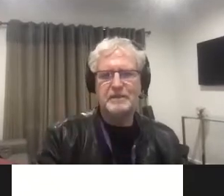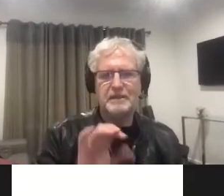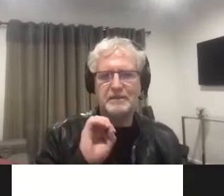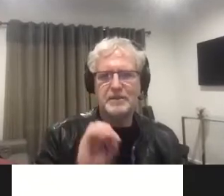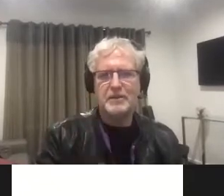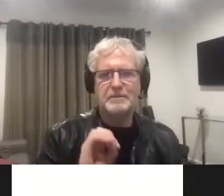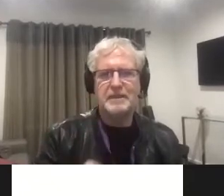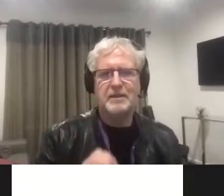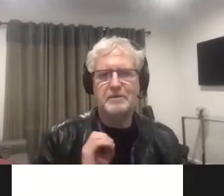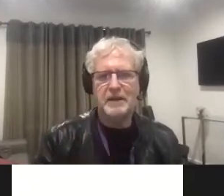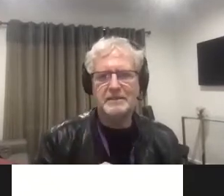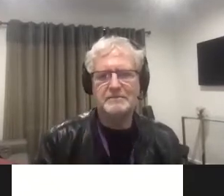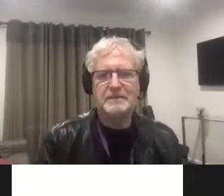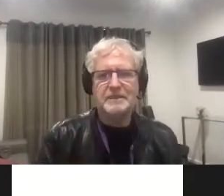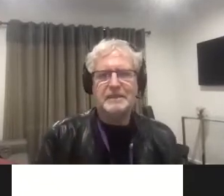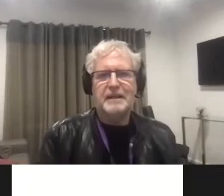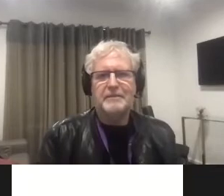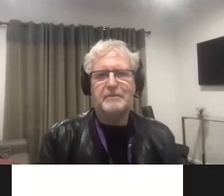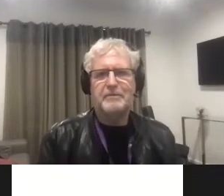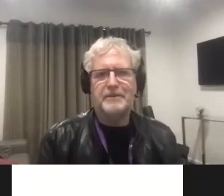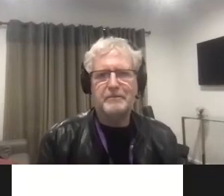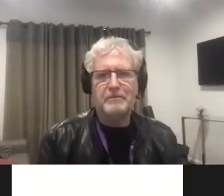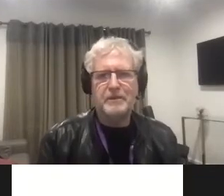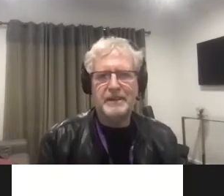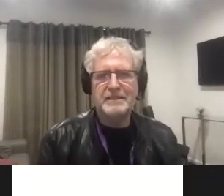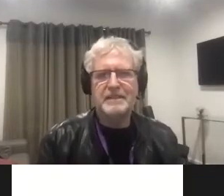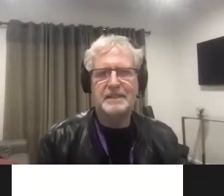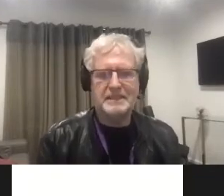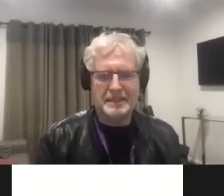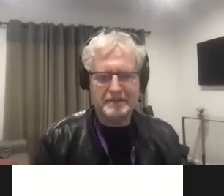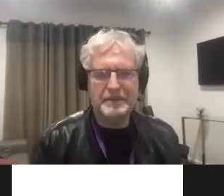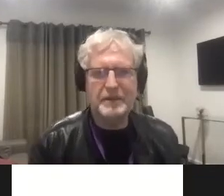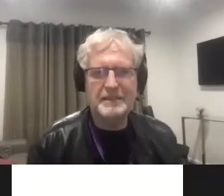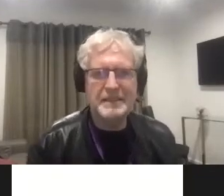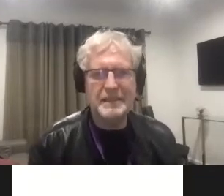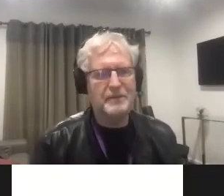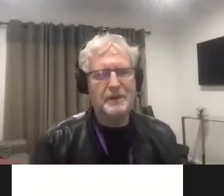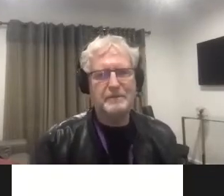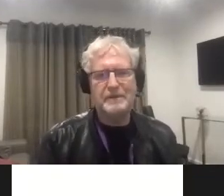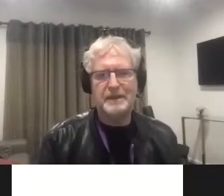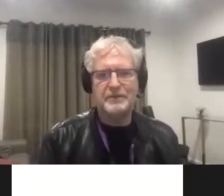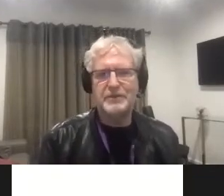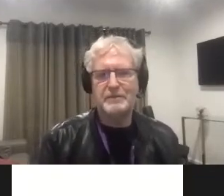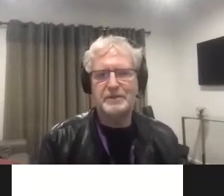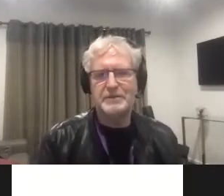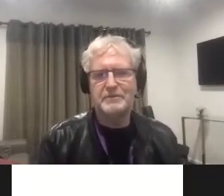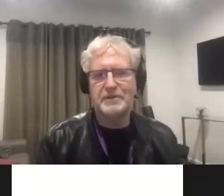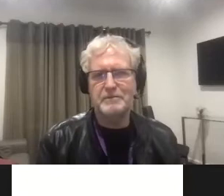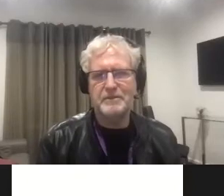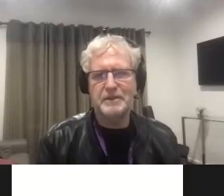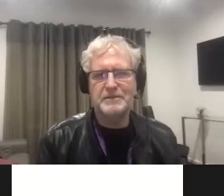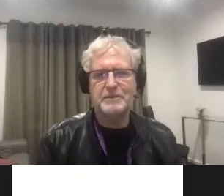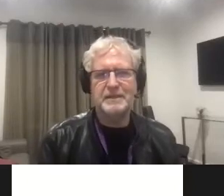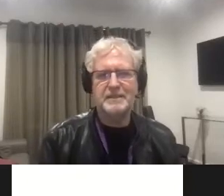moving around, go home, stay home and wait. We then start testing ideally everyone, but we can't do that because of the